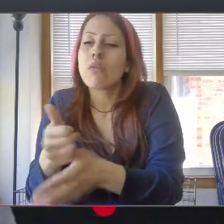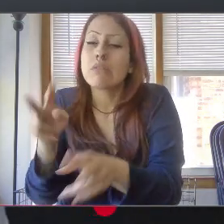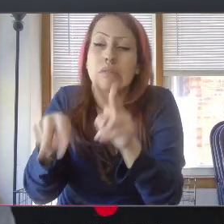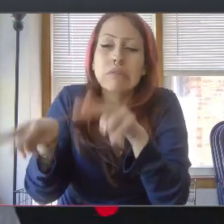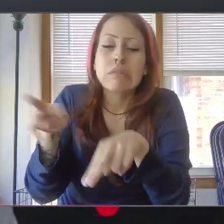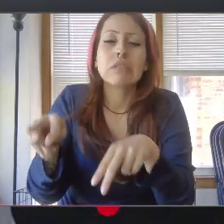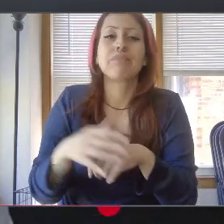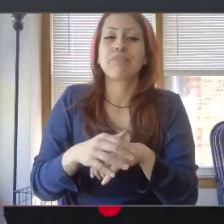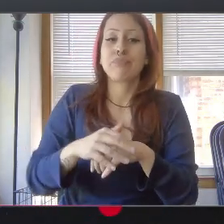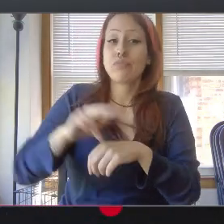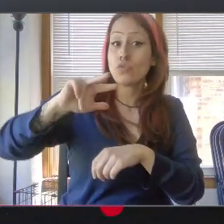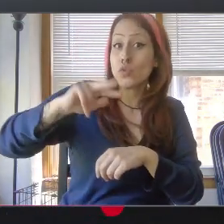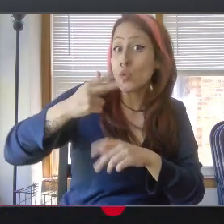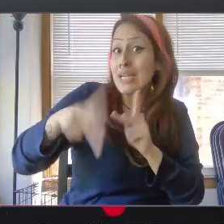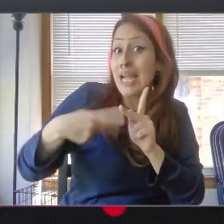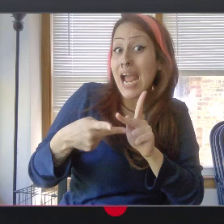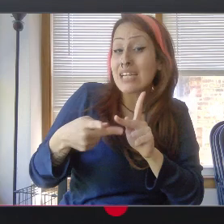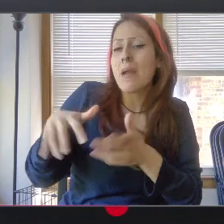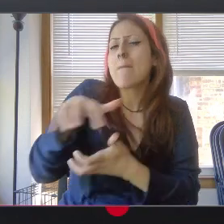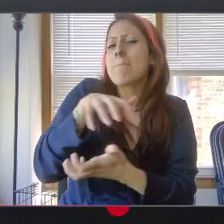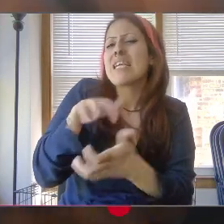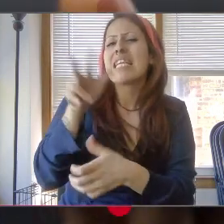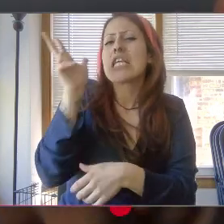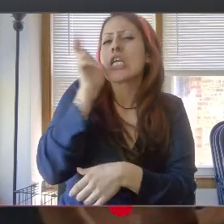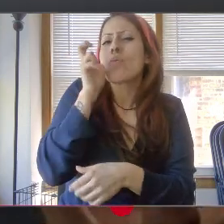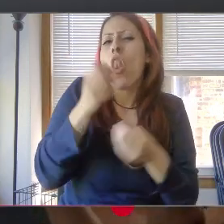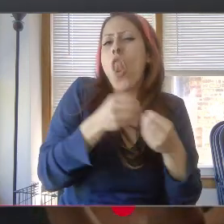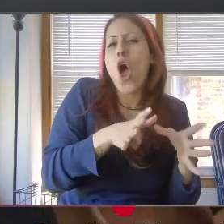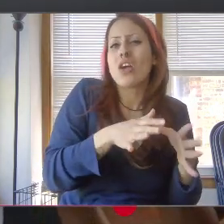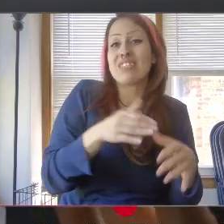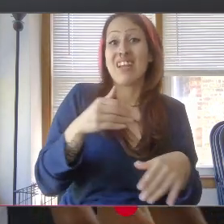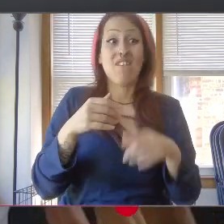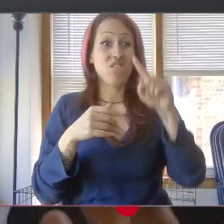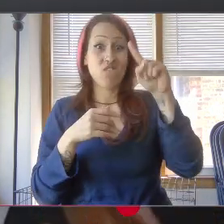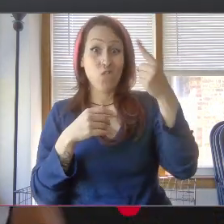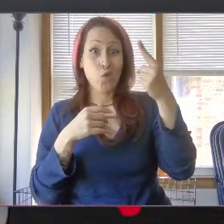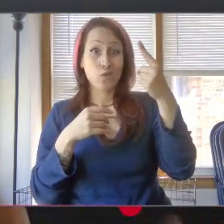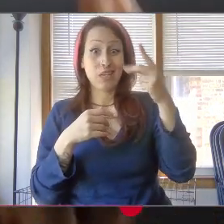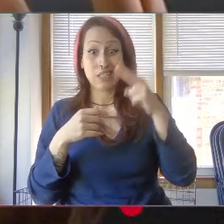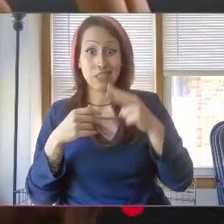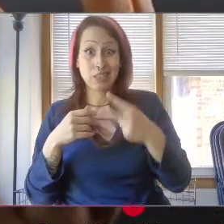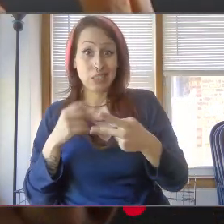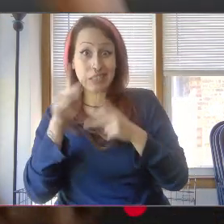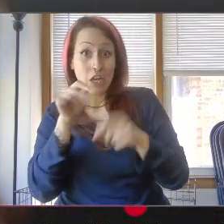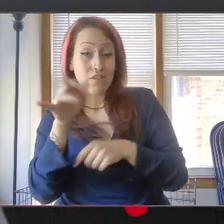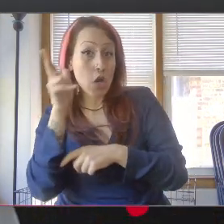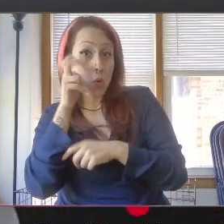combined with a conductive hearing loss. This type of hearing loss is not common and requires